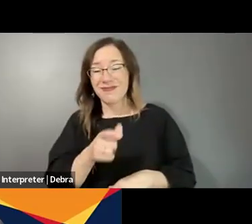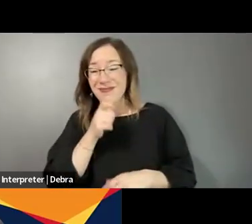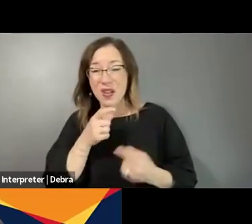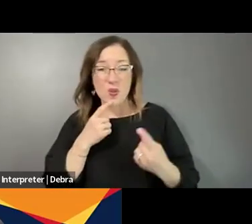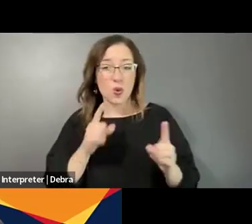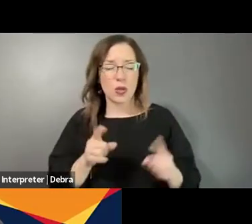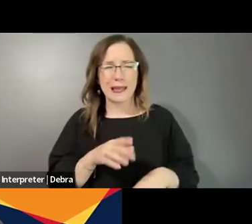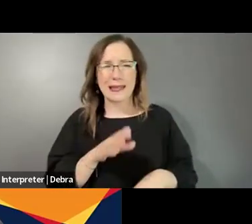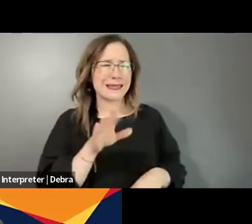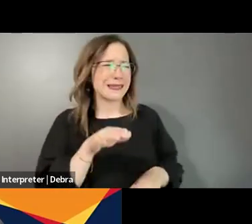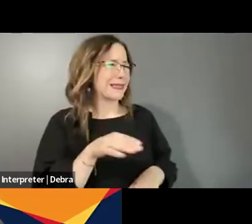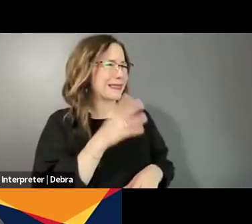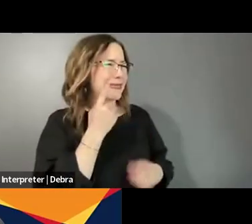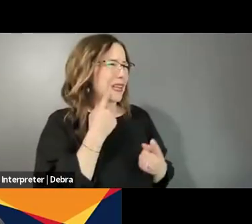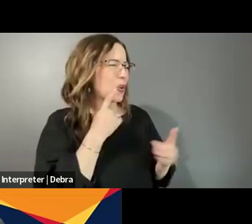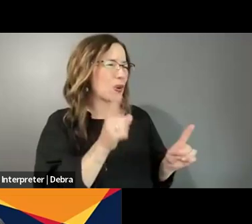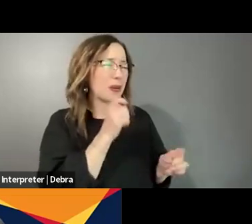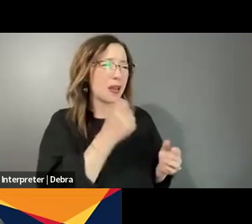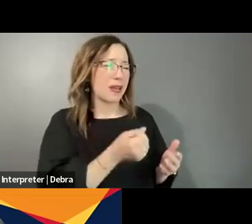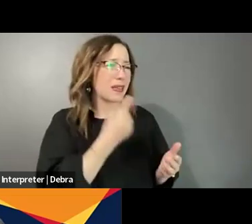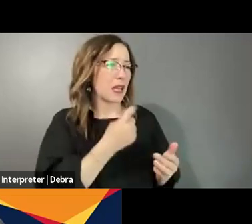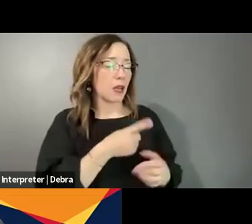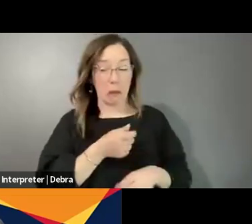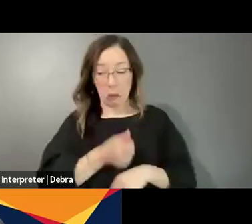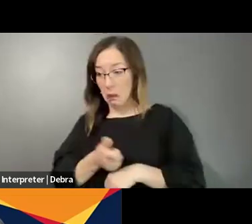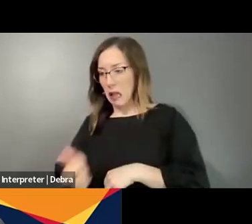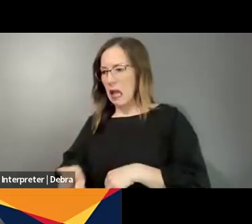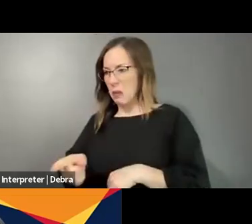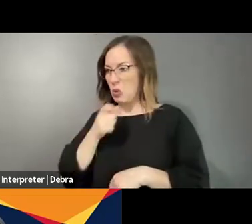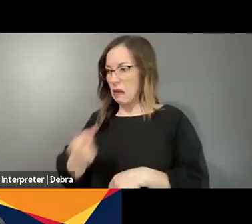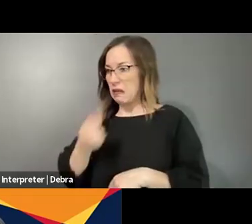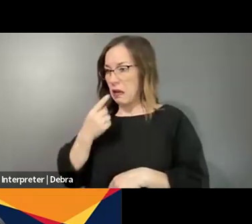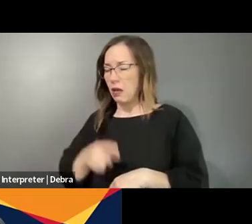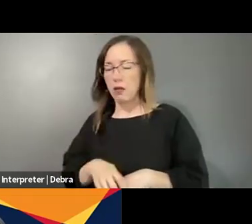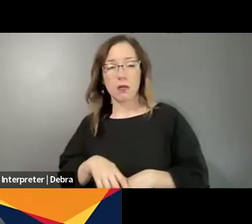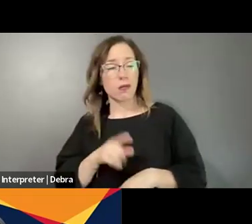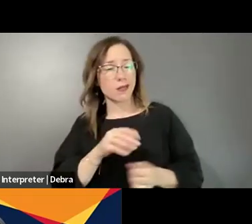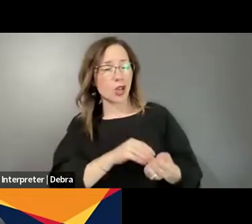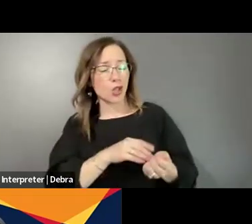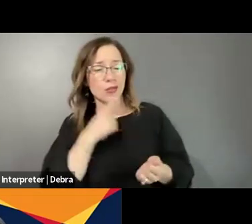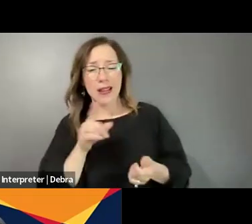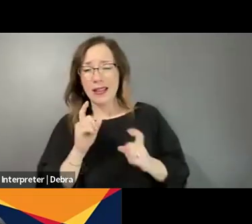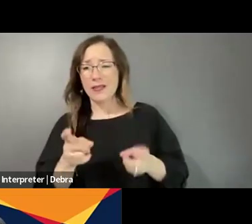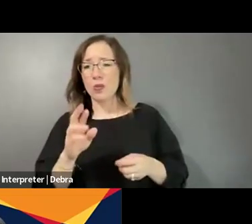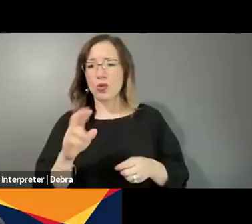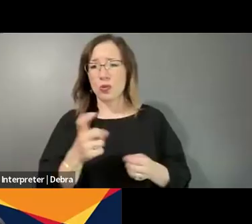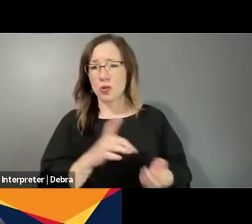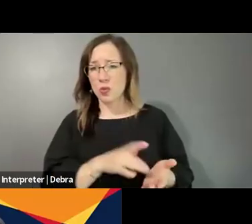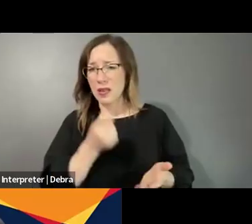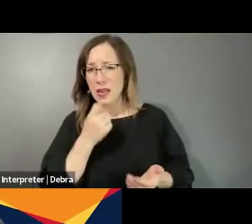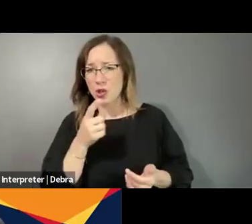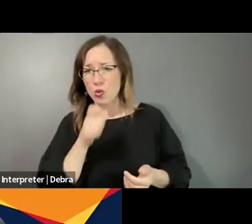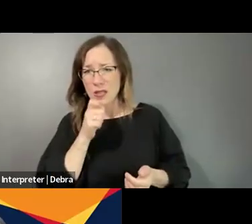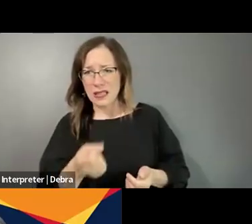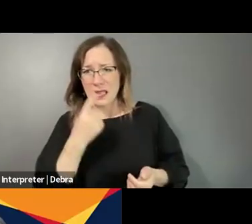working and the patient's like, this isn't working, I'm not going to take it. I mean, I've been accused by the doctors, like, well, I prescribed you that medication and you didn't take it.